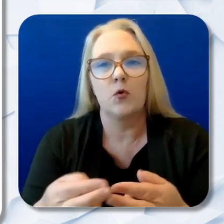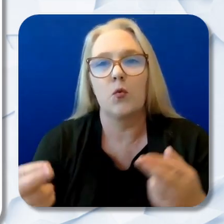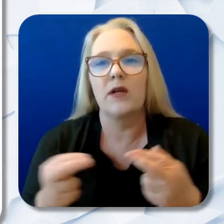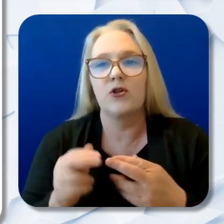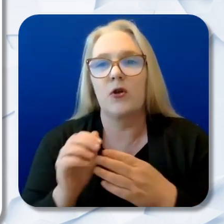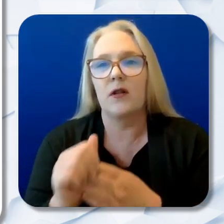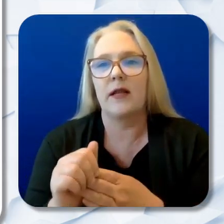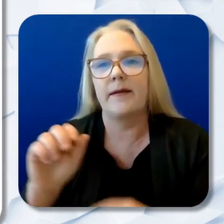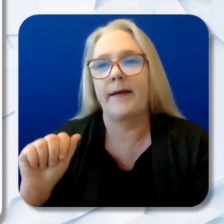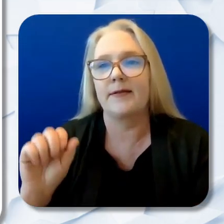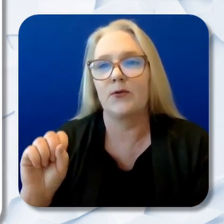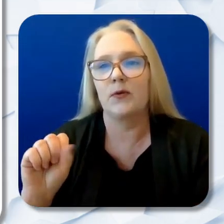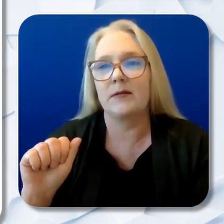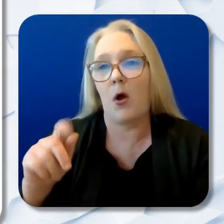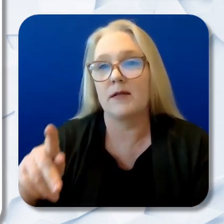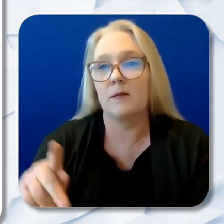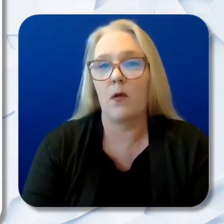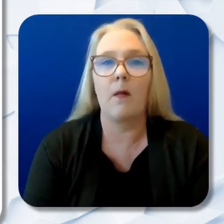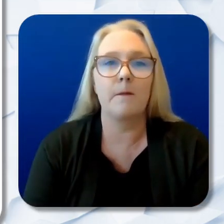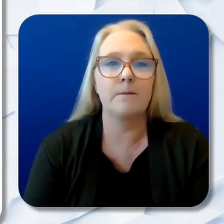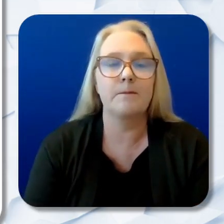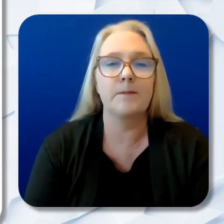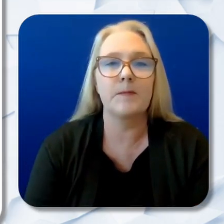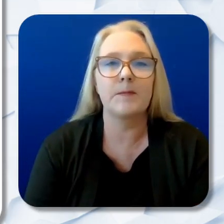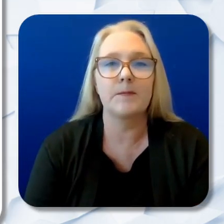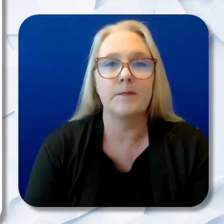soon as possible. Next slide, please.